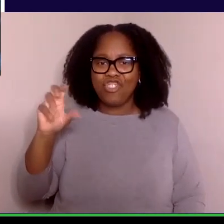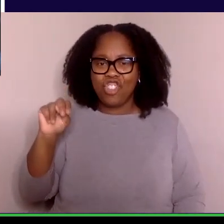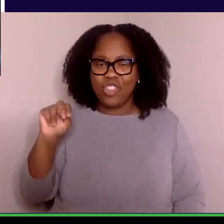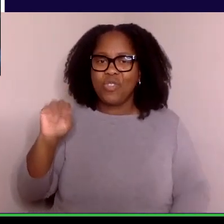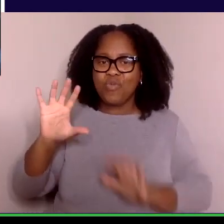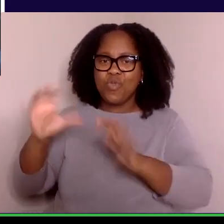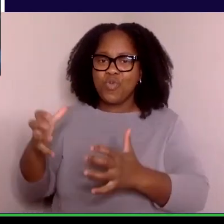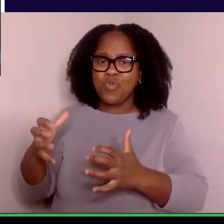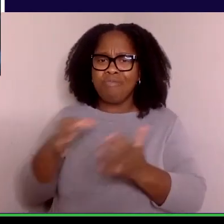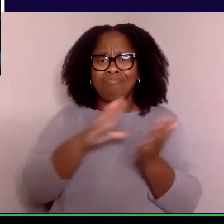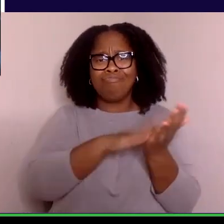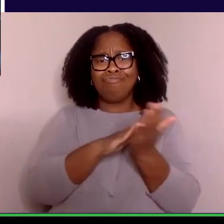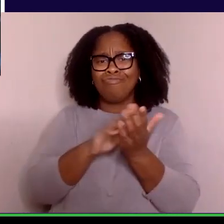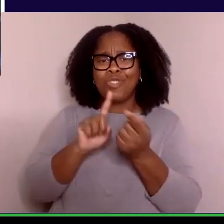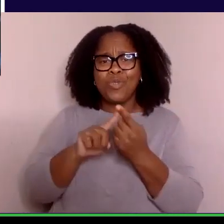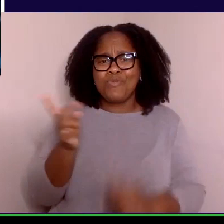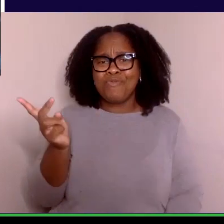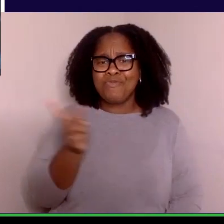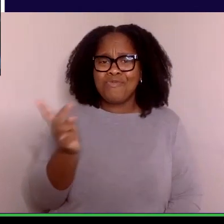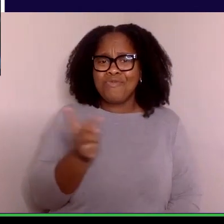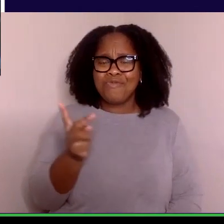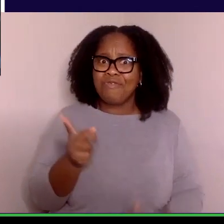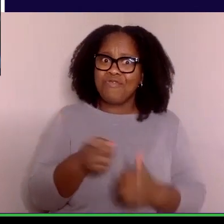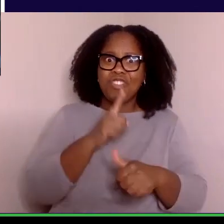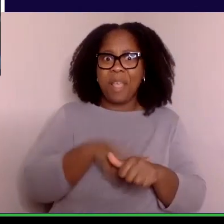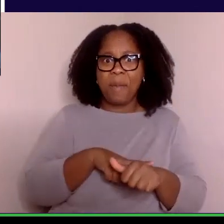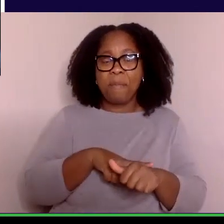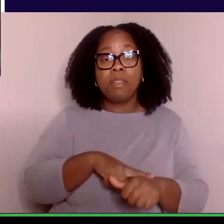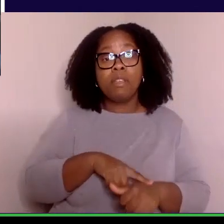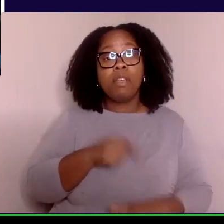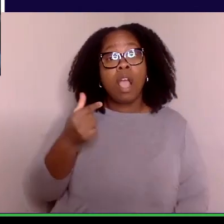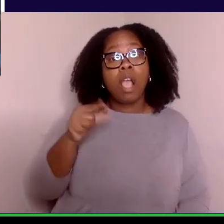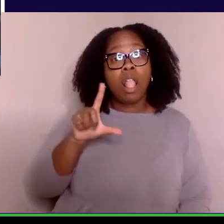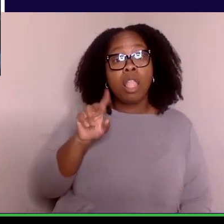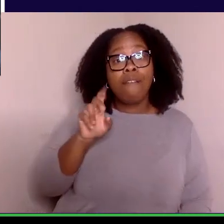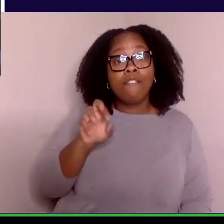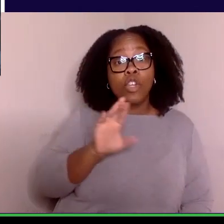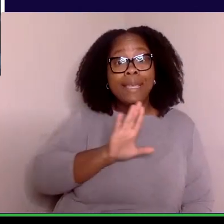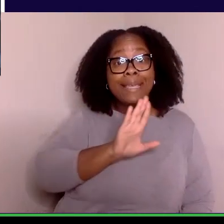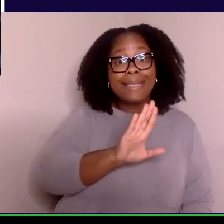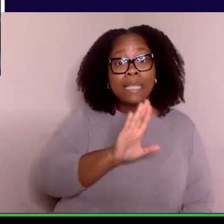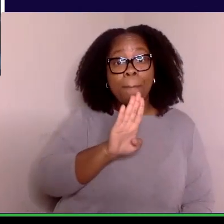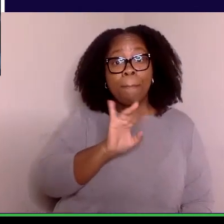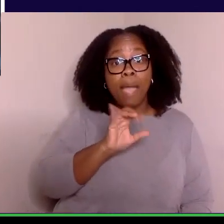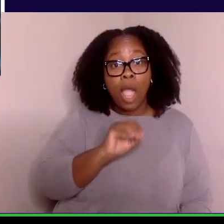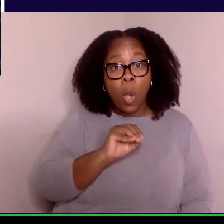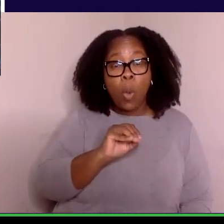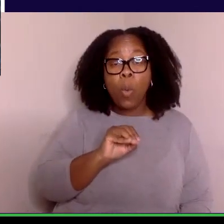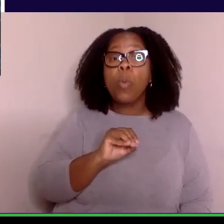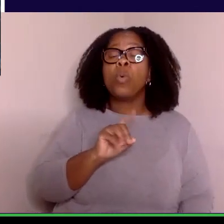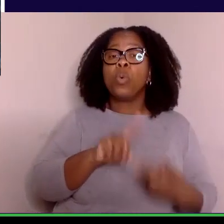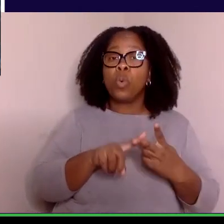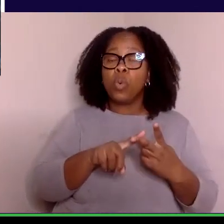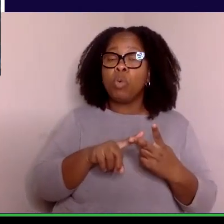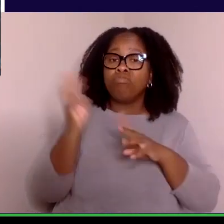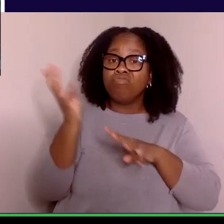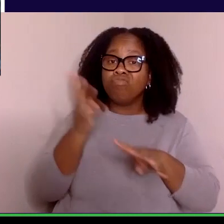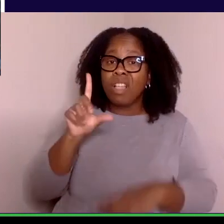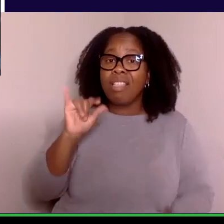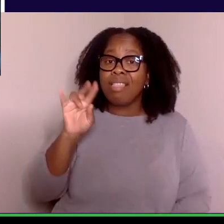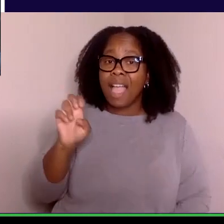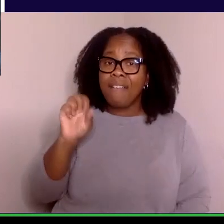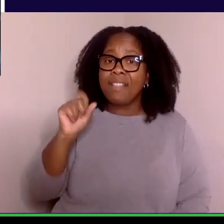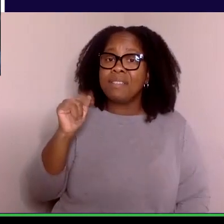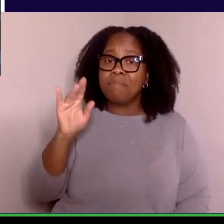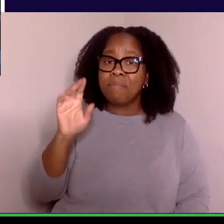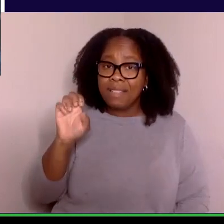pioneers. We'll put links to Glover's bio and live space station tracking maps in the chat